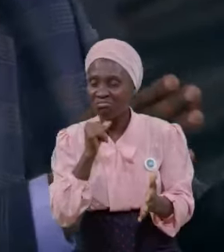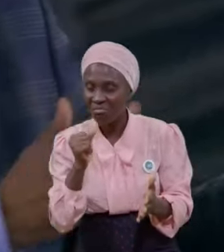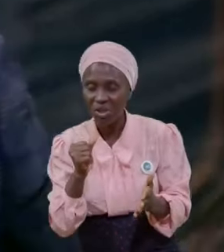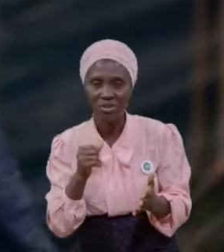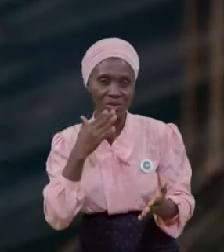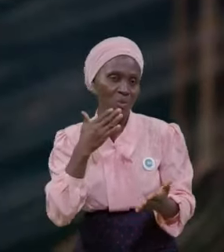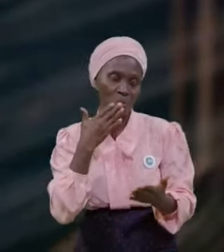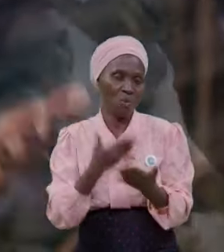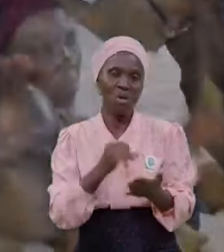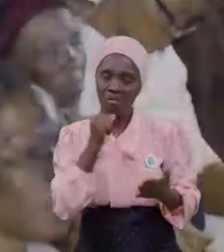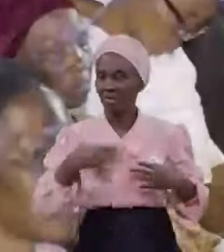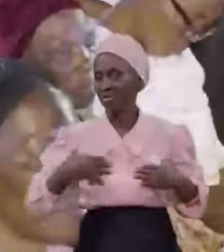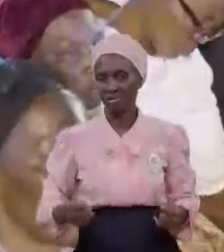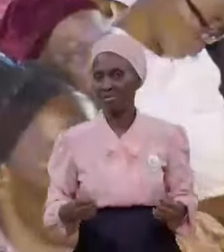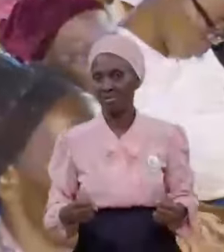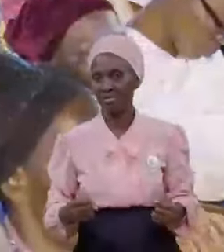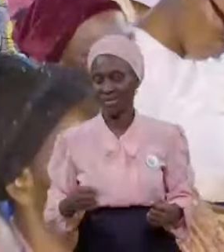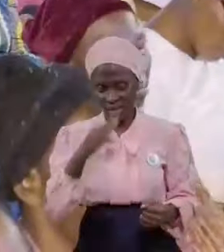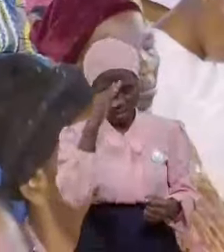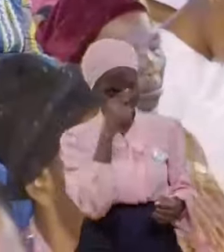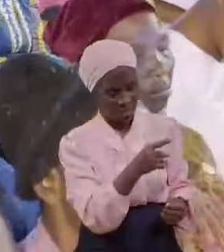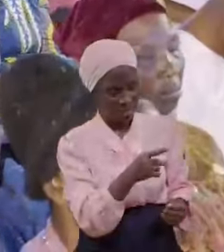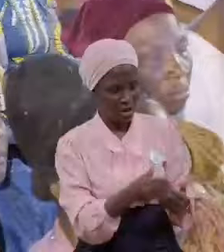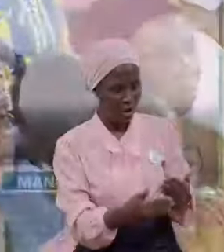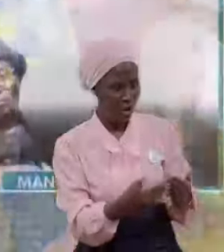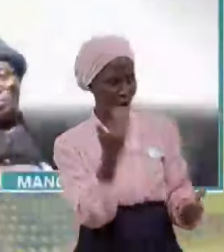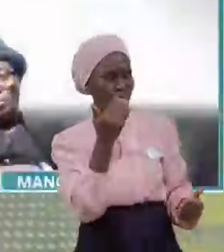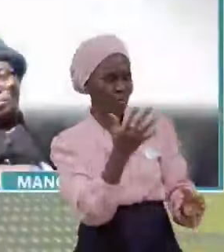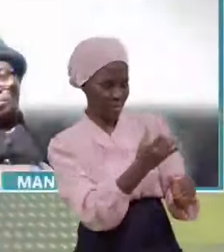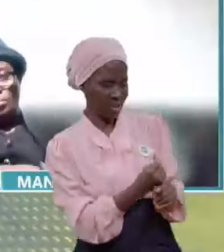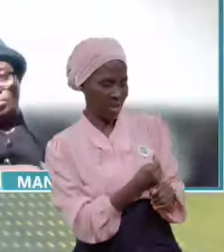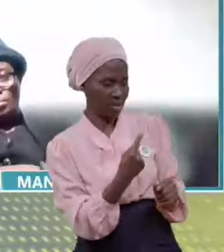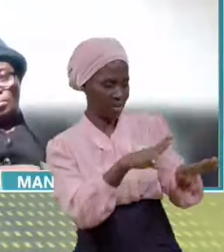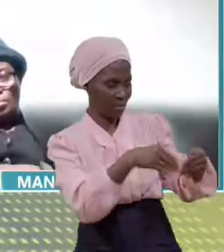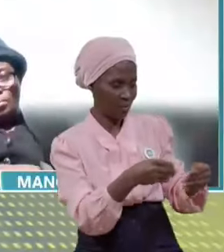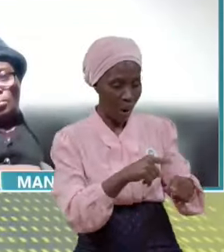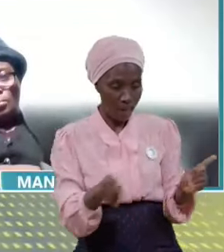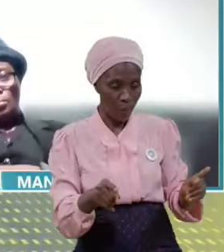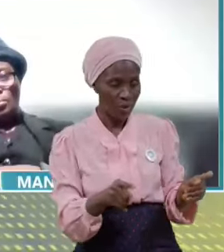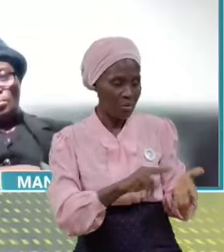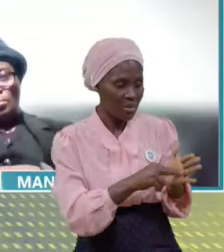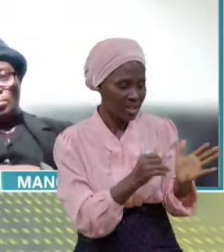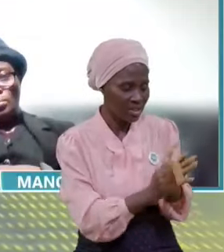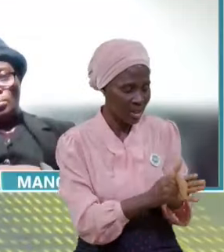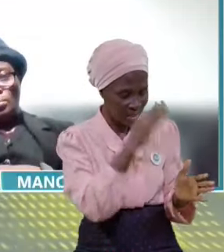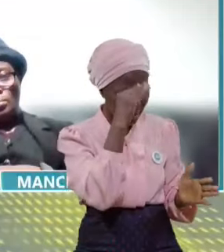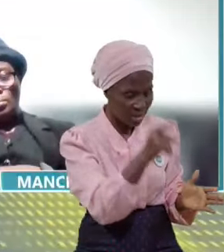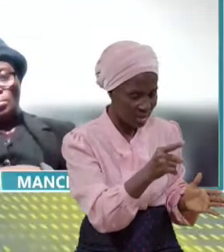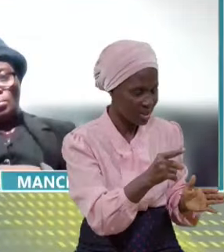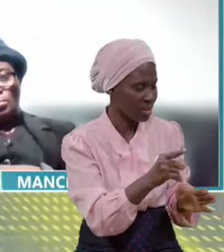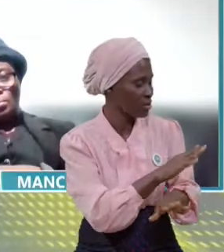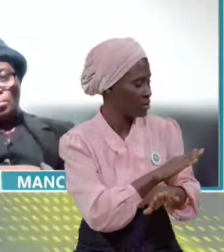didn't get the supply. He almost got surplus. That means he didn't have surplus.